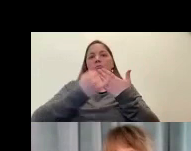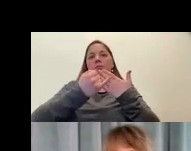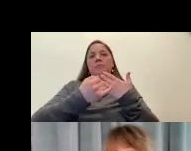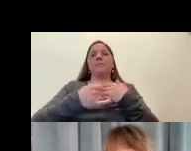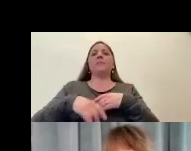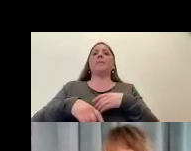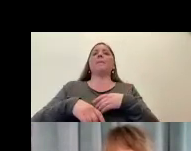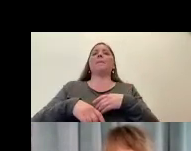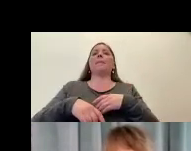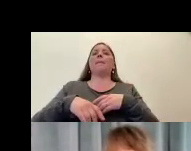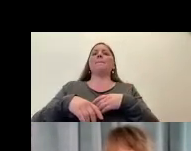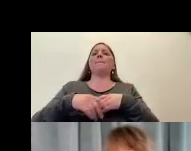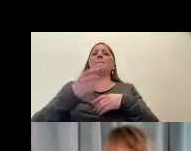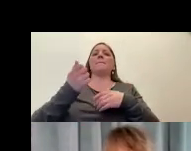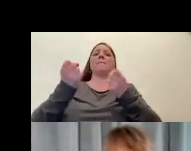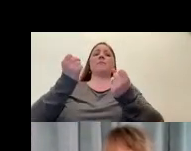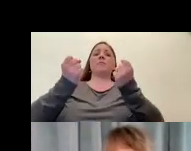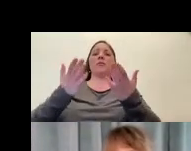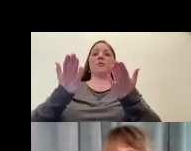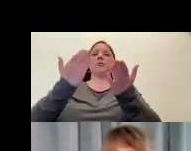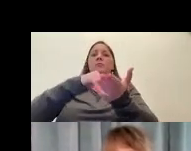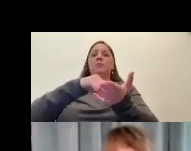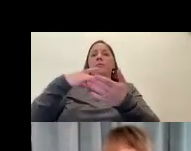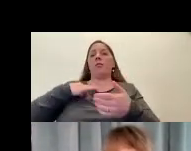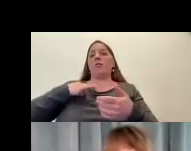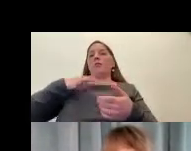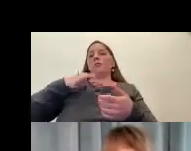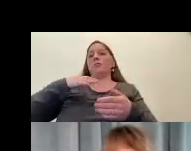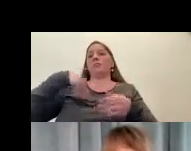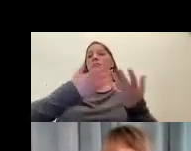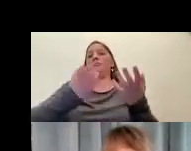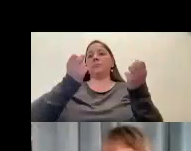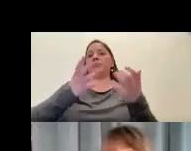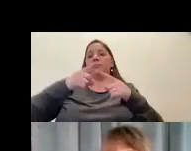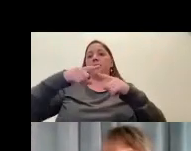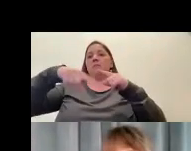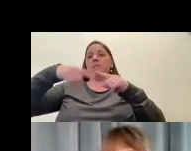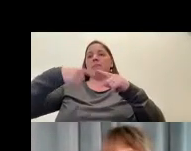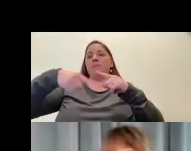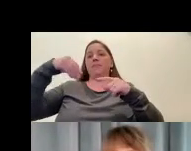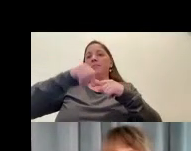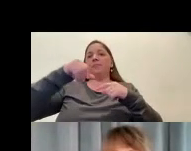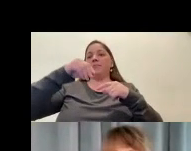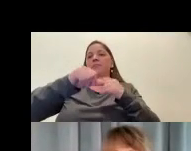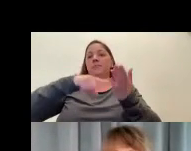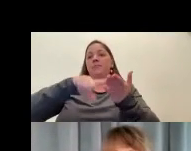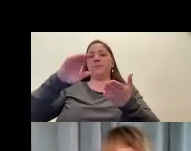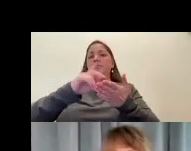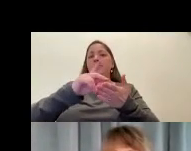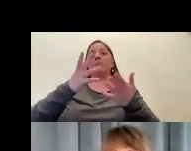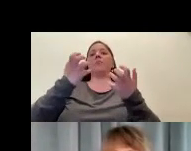rider-centered volunteer driver program, which provides mileage reimbursements. And the goal is to